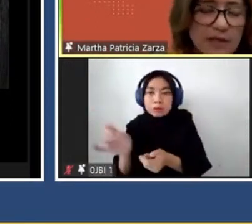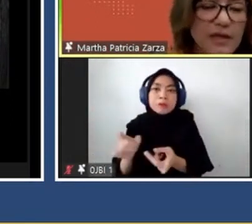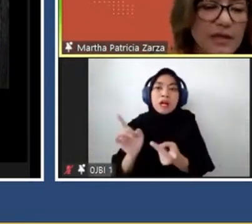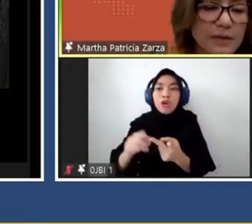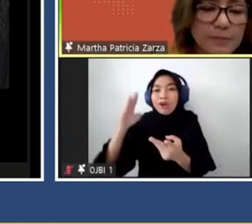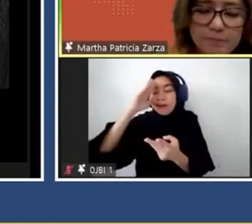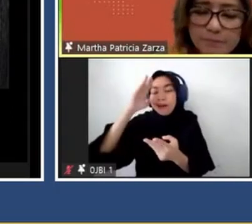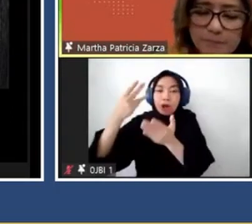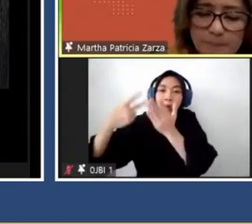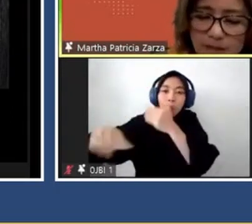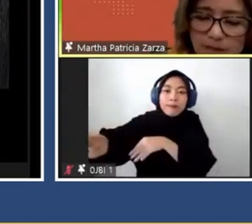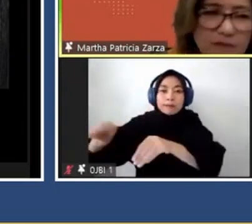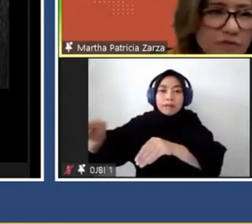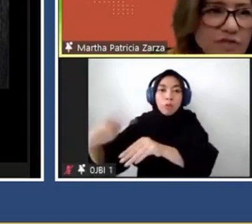activities.